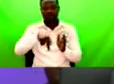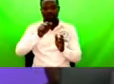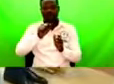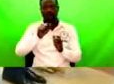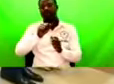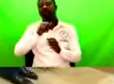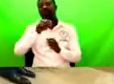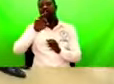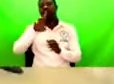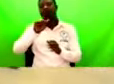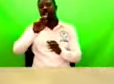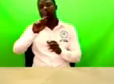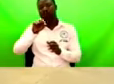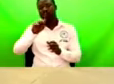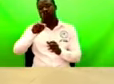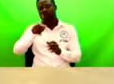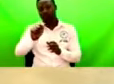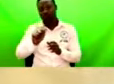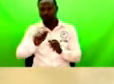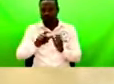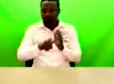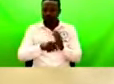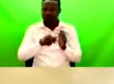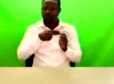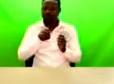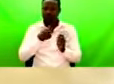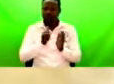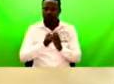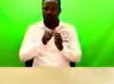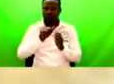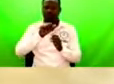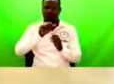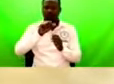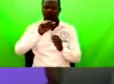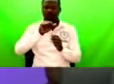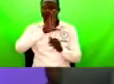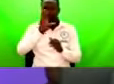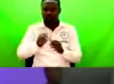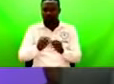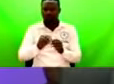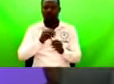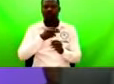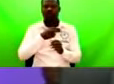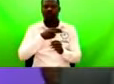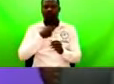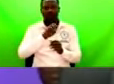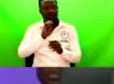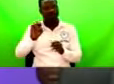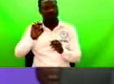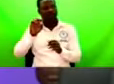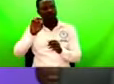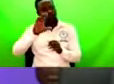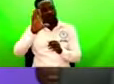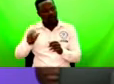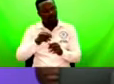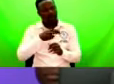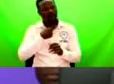Frempong, Europe, Pastor Osu Brown, Francophone Africa, Pastor David Akli, East Africa, Pastor